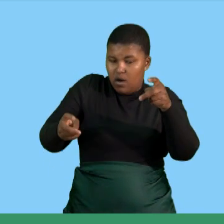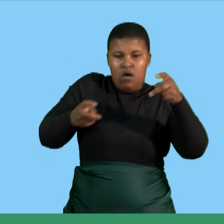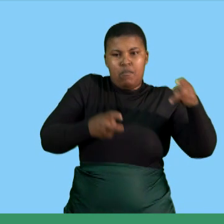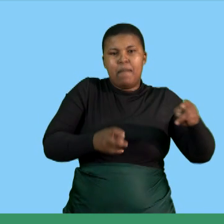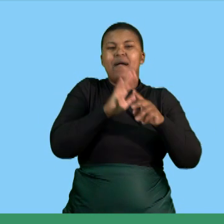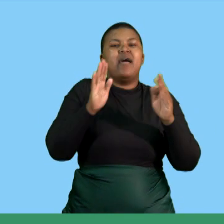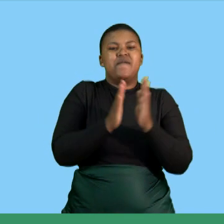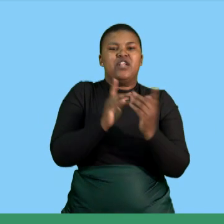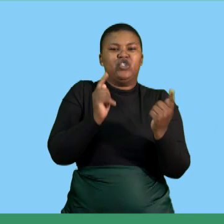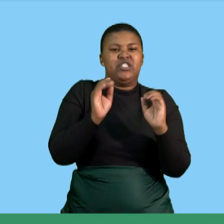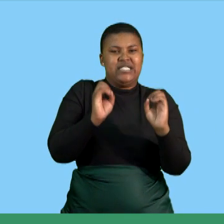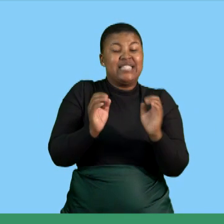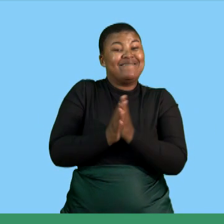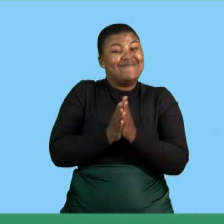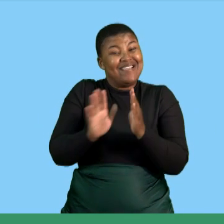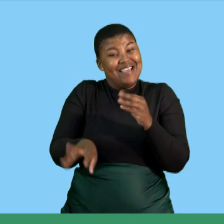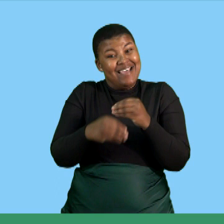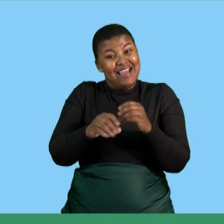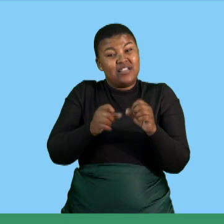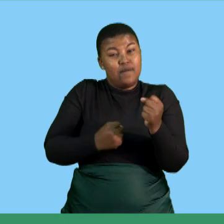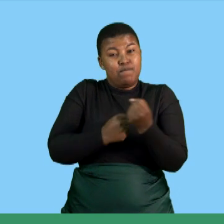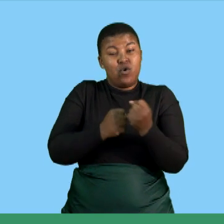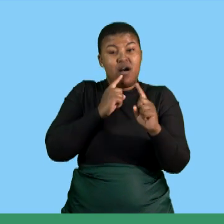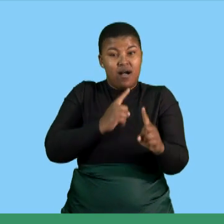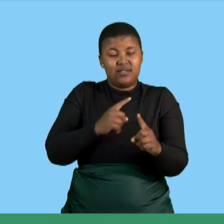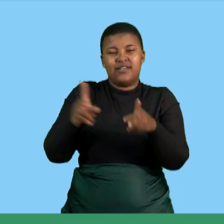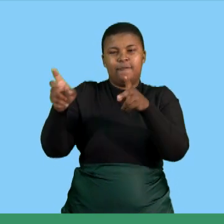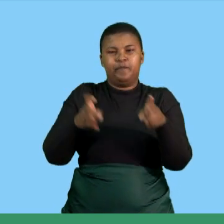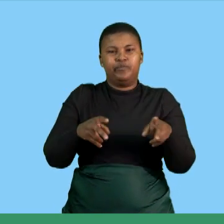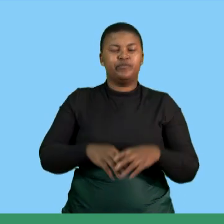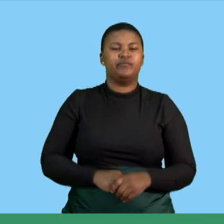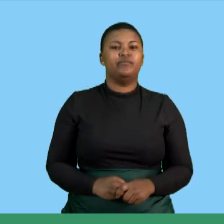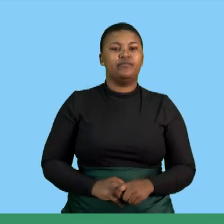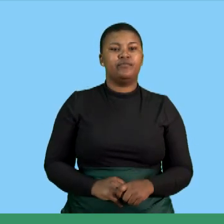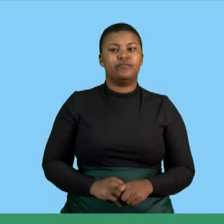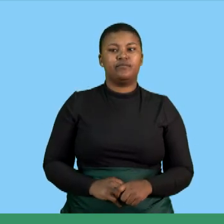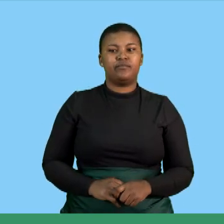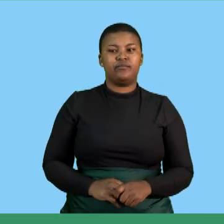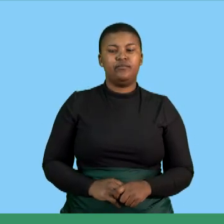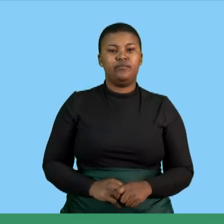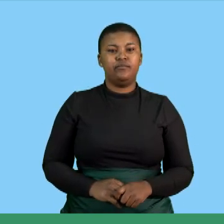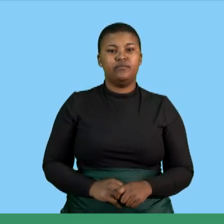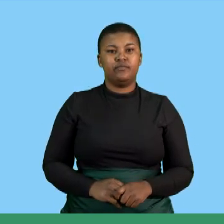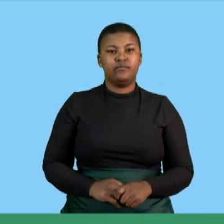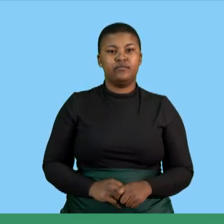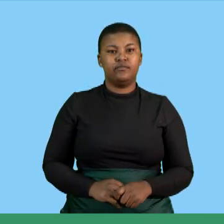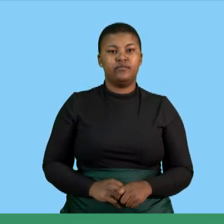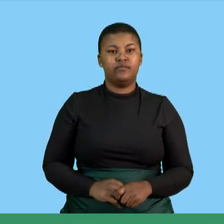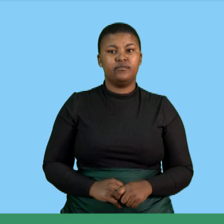So our motivation will be then that whole bullet that we have given as a